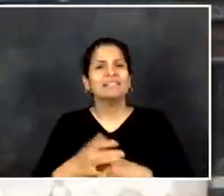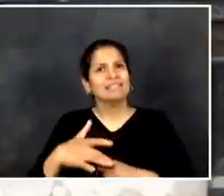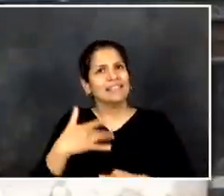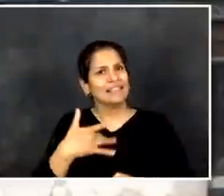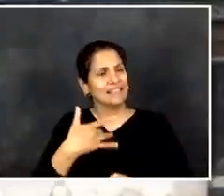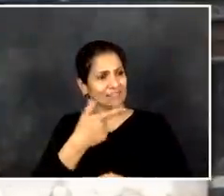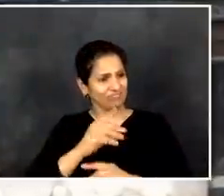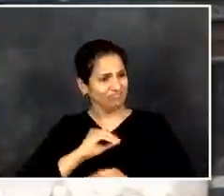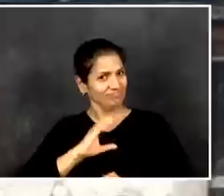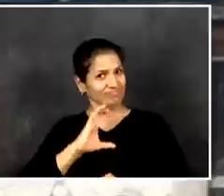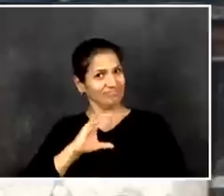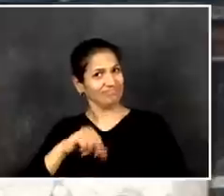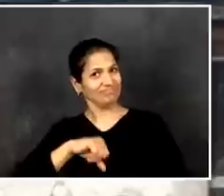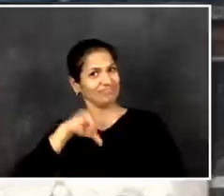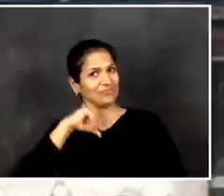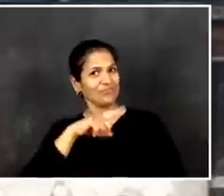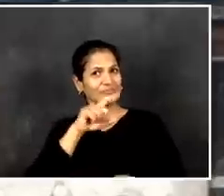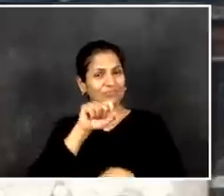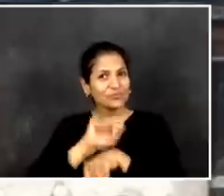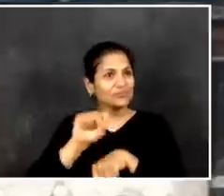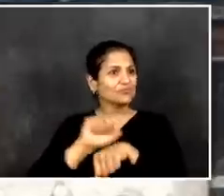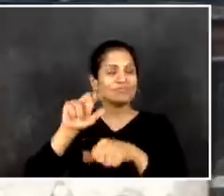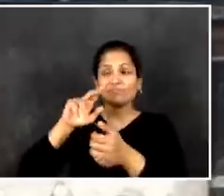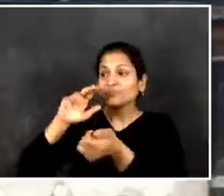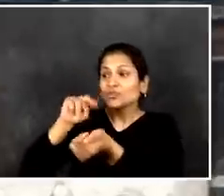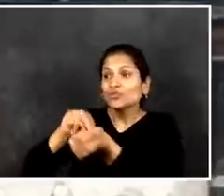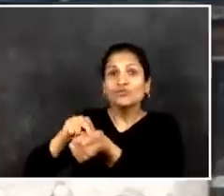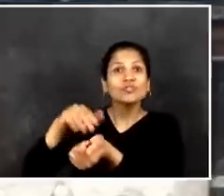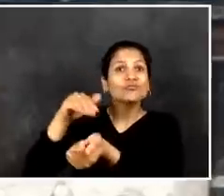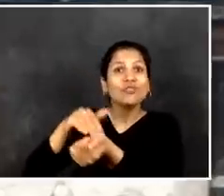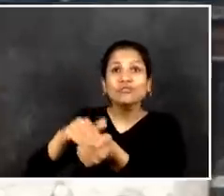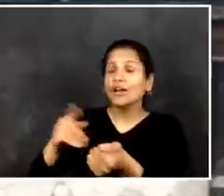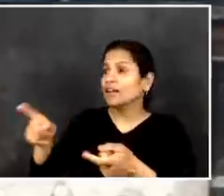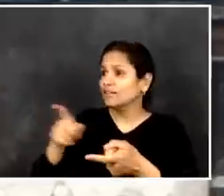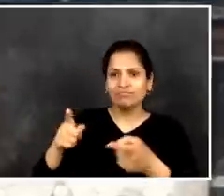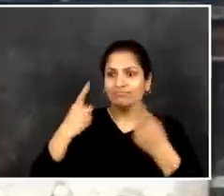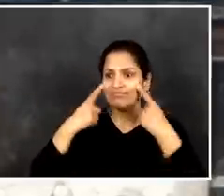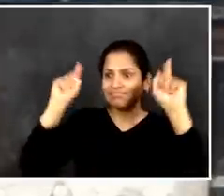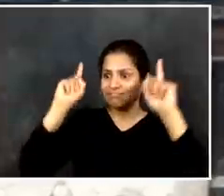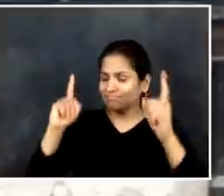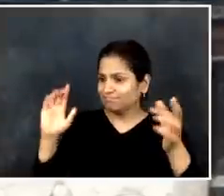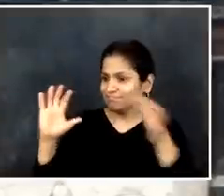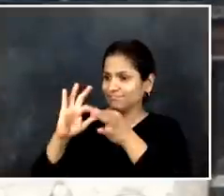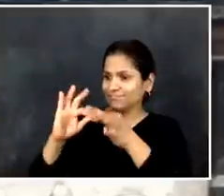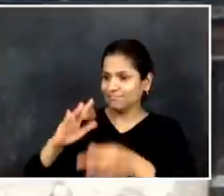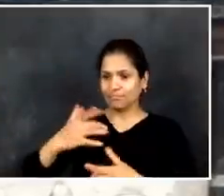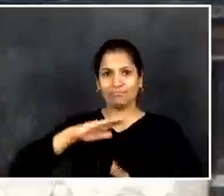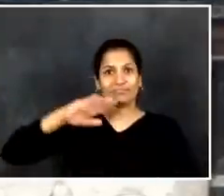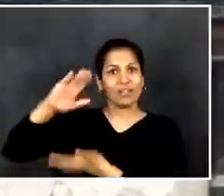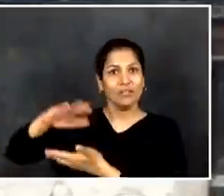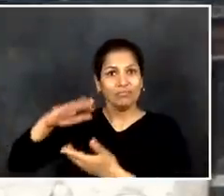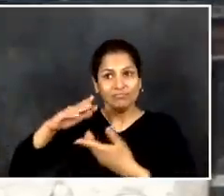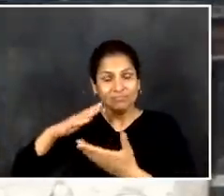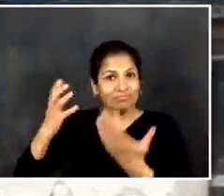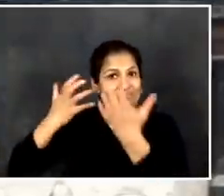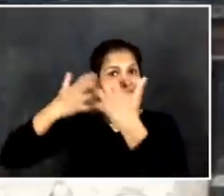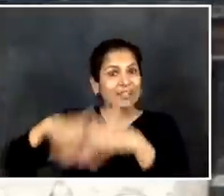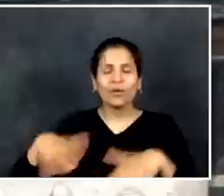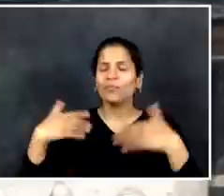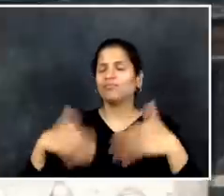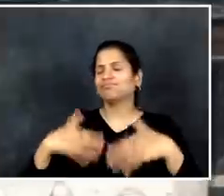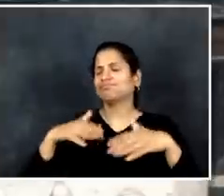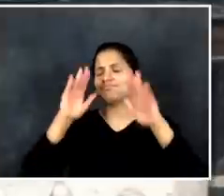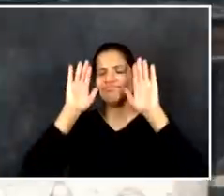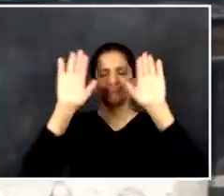to do and the people they were trying to save, and that moved you to even higher levels of inspiration and action. I mean, that's very, very